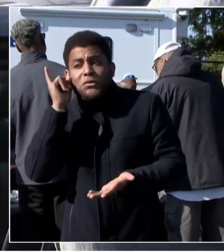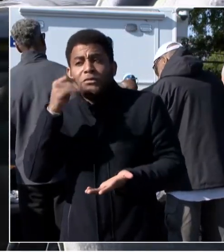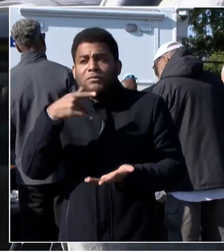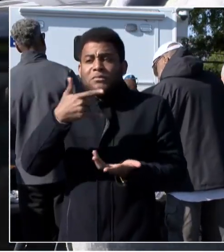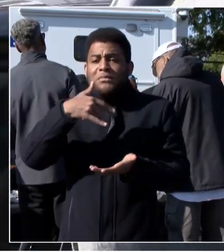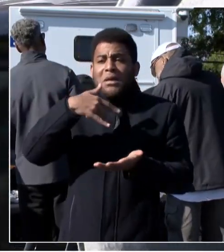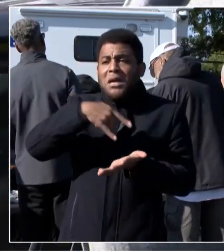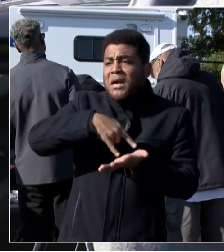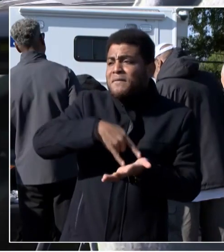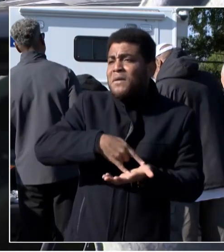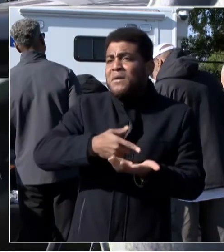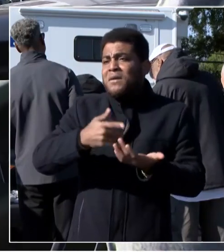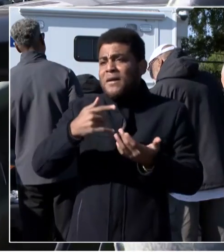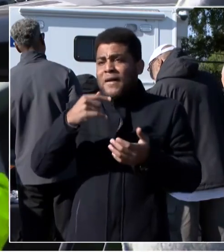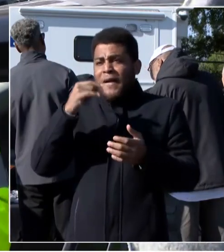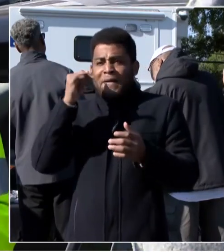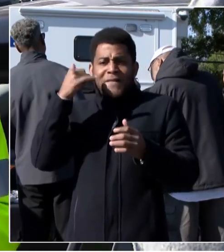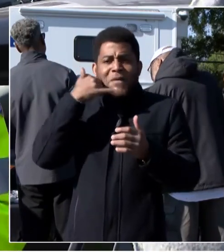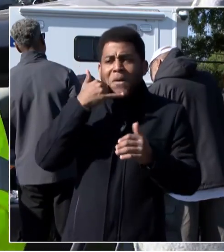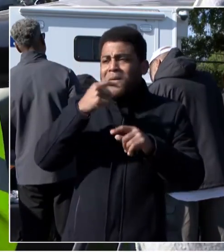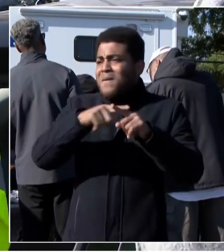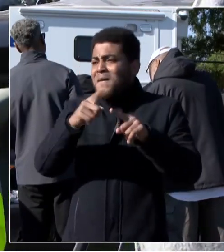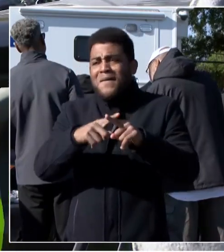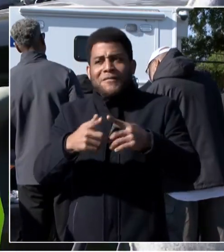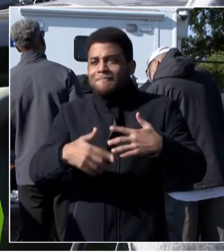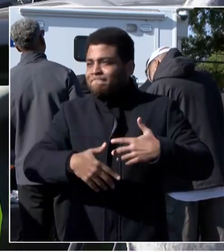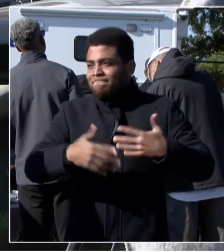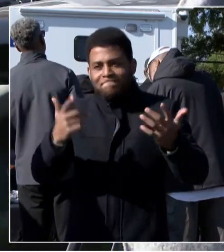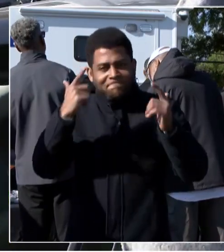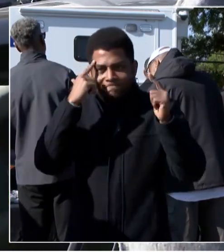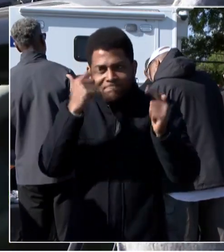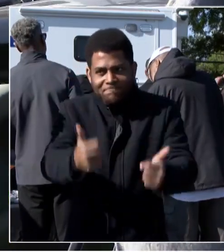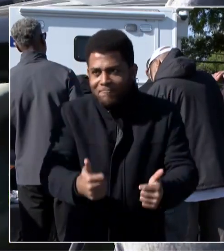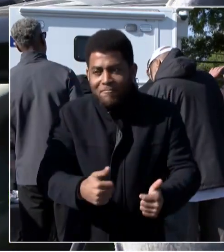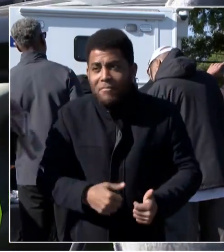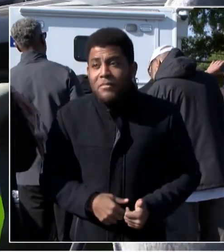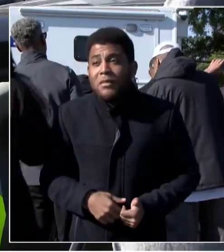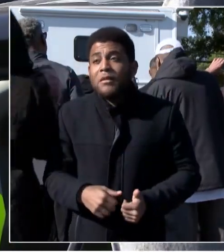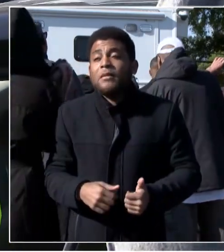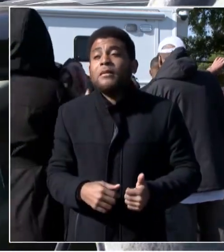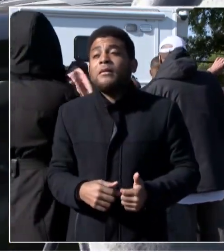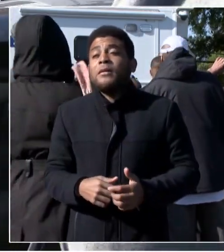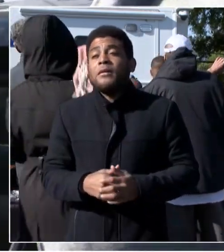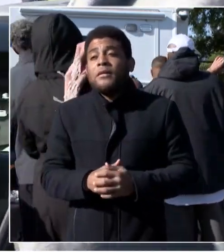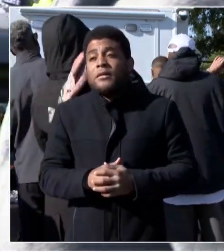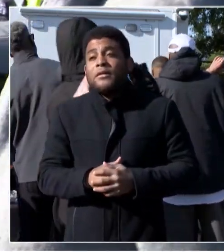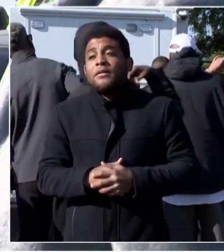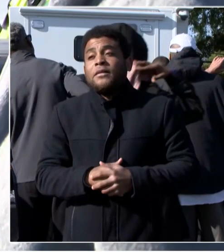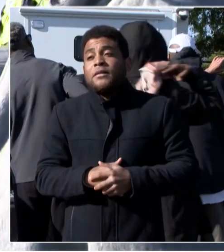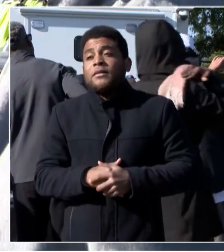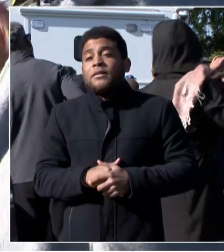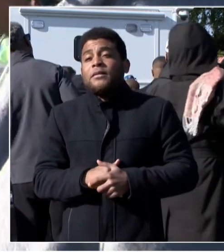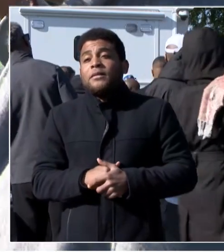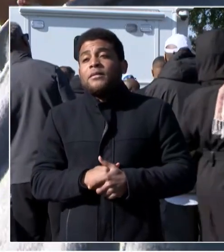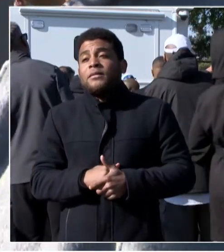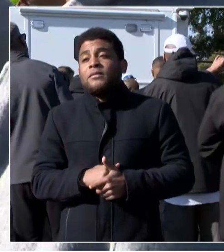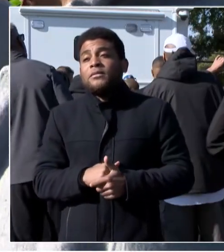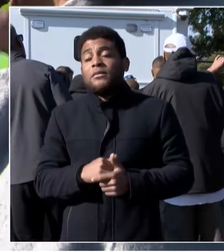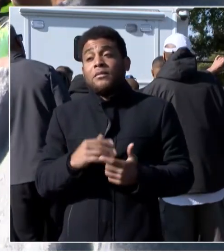device and be able to follow your device, in this instance, your car. Okay. All right. So will it just tell me that